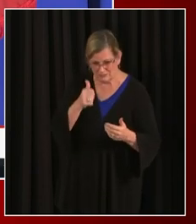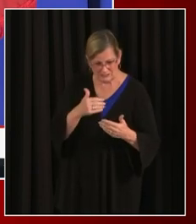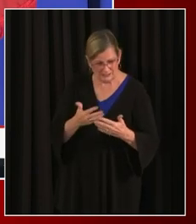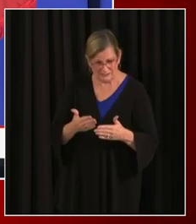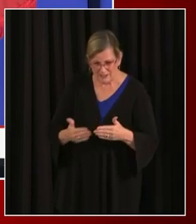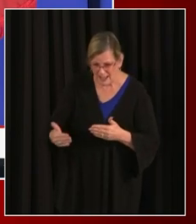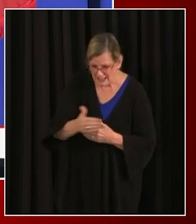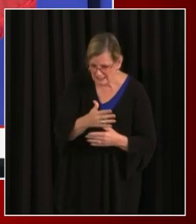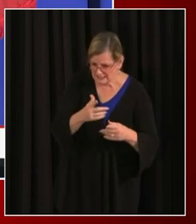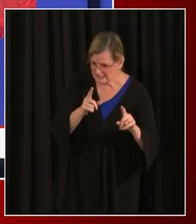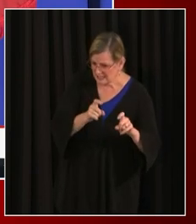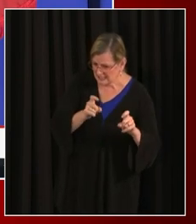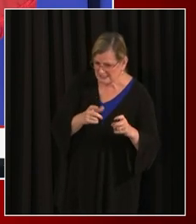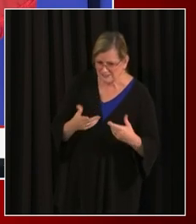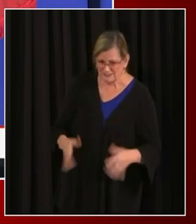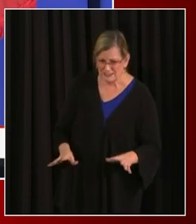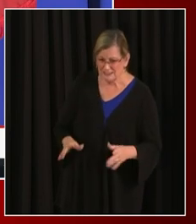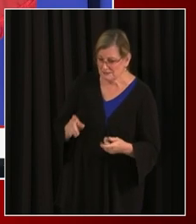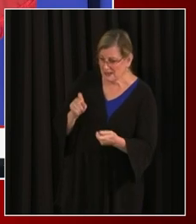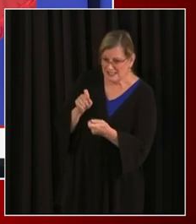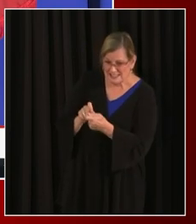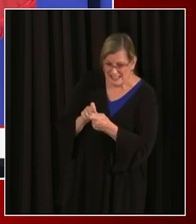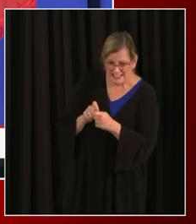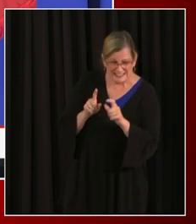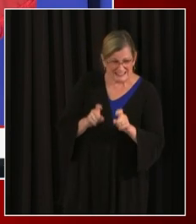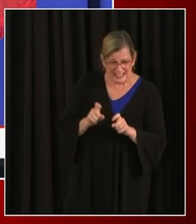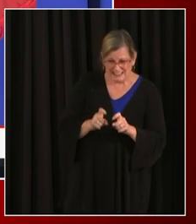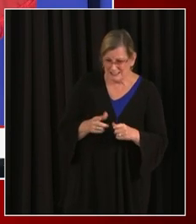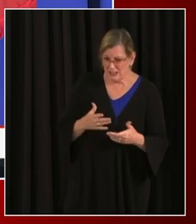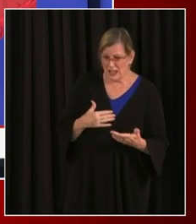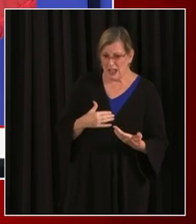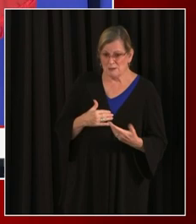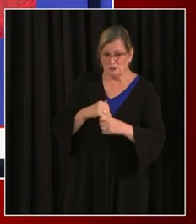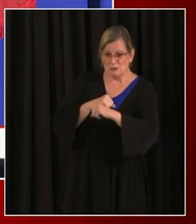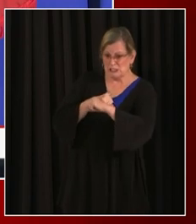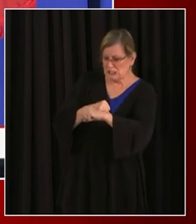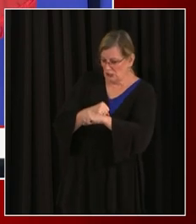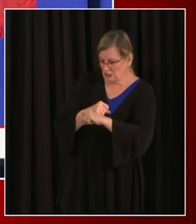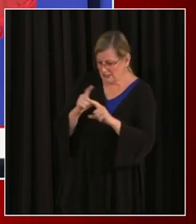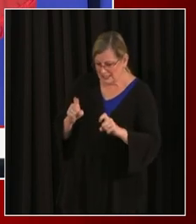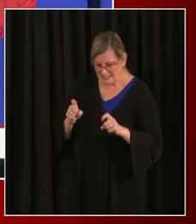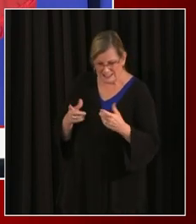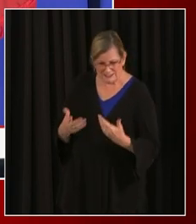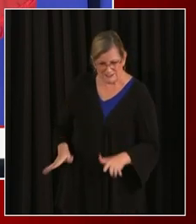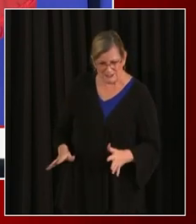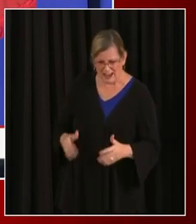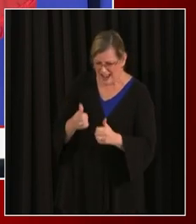is tested, my detail is tested, and